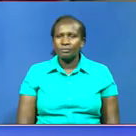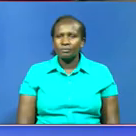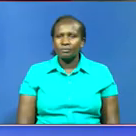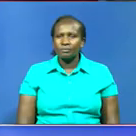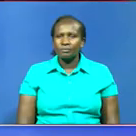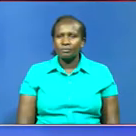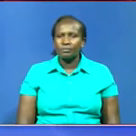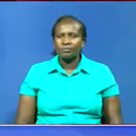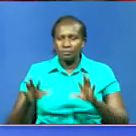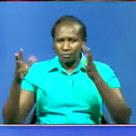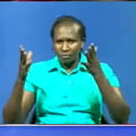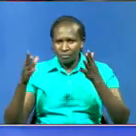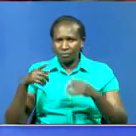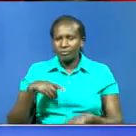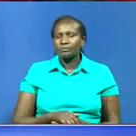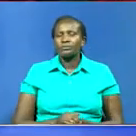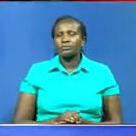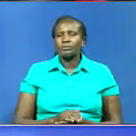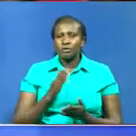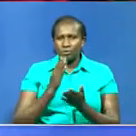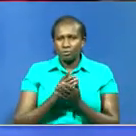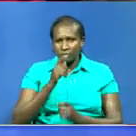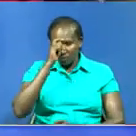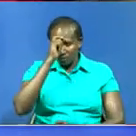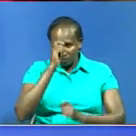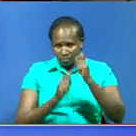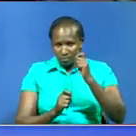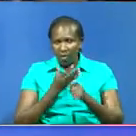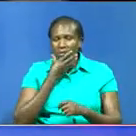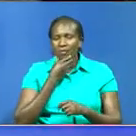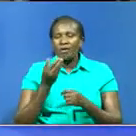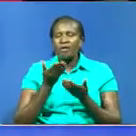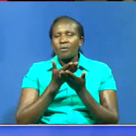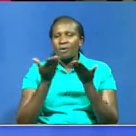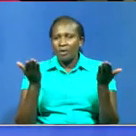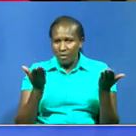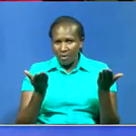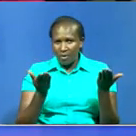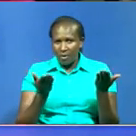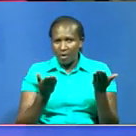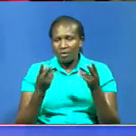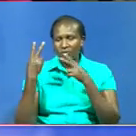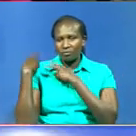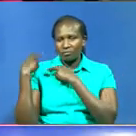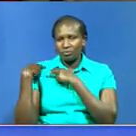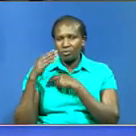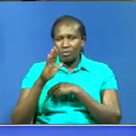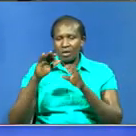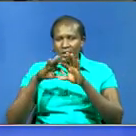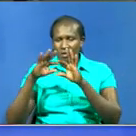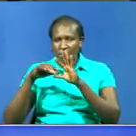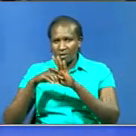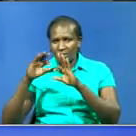Tunatoa heko na shukrani tukiwavulia kofia kina baba mahali popote walipo kwa juhudi zao katika jamii kwa